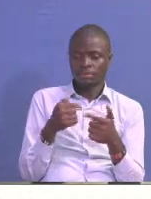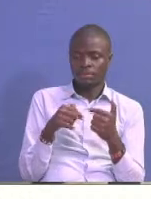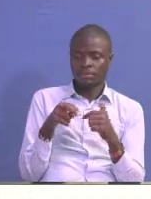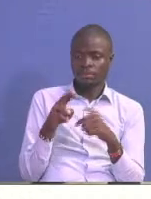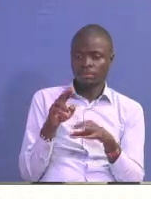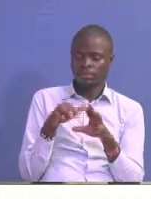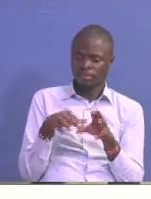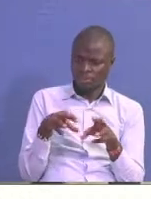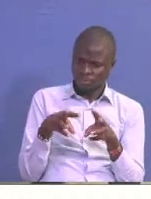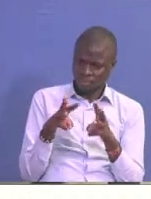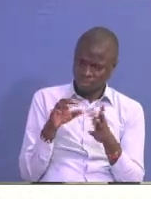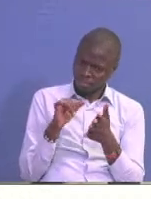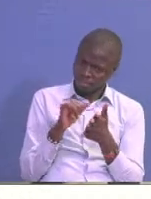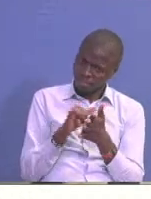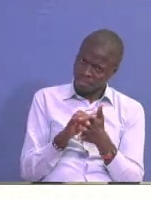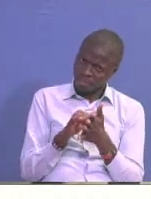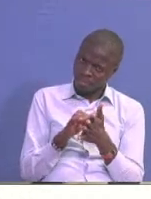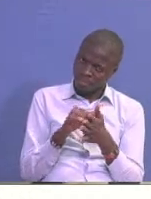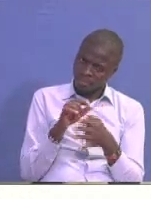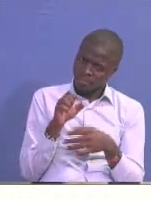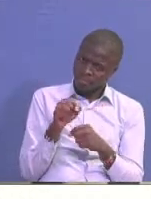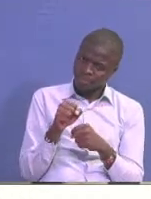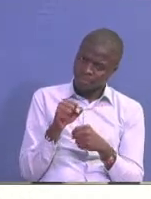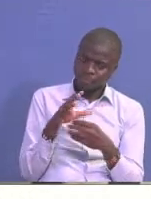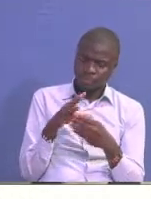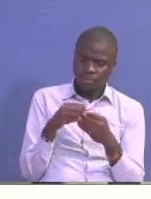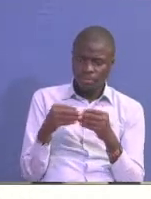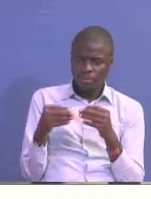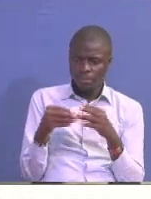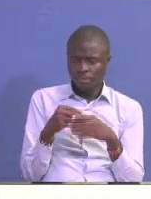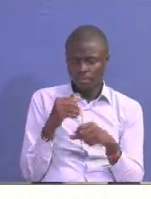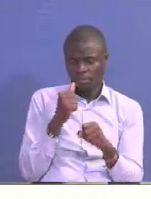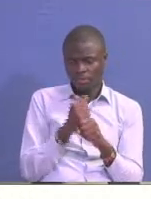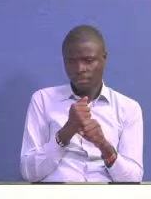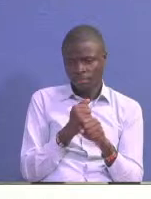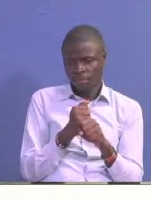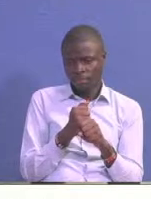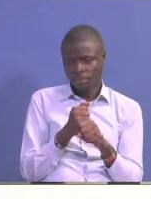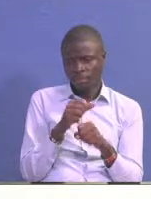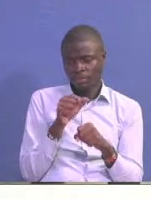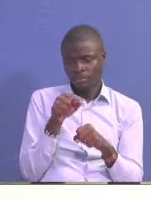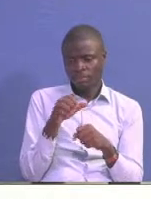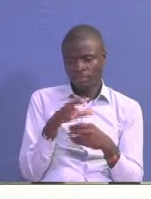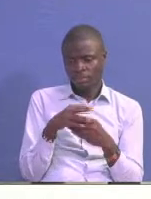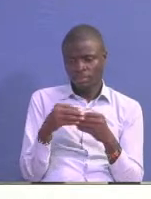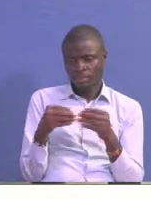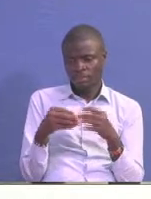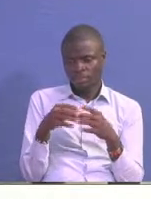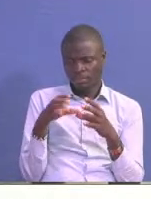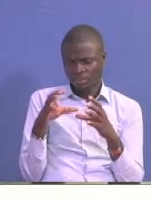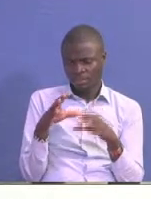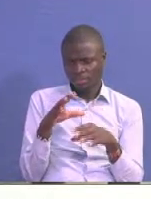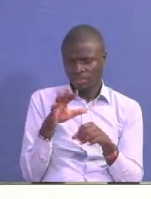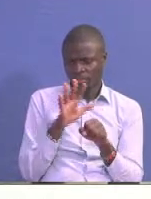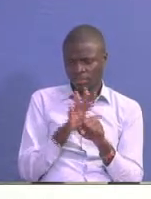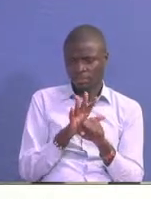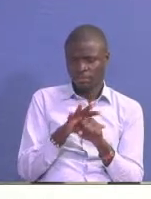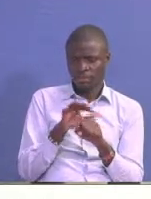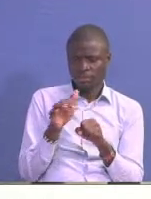a way that they can create jobs, they can create companies and so many other